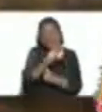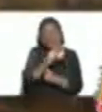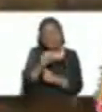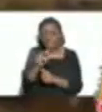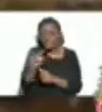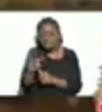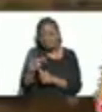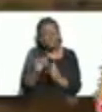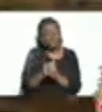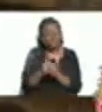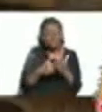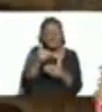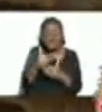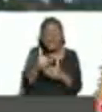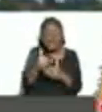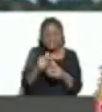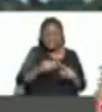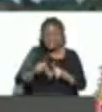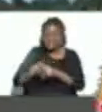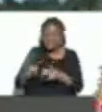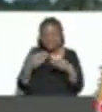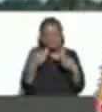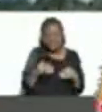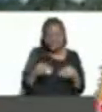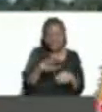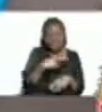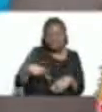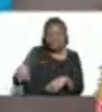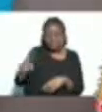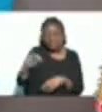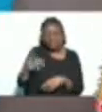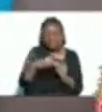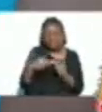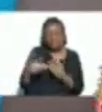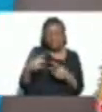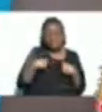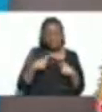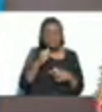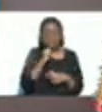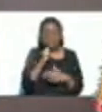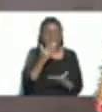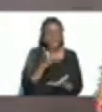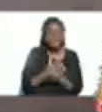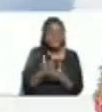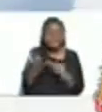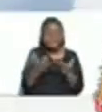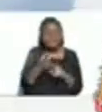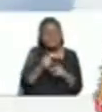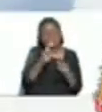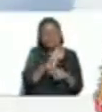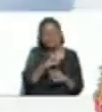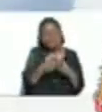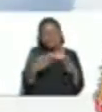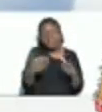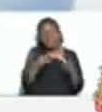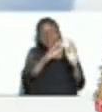next step is diversifying marketing and travel options. We've got non-stop service from two major cities